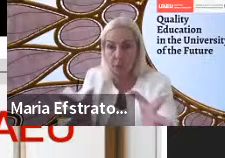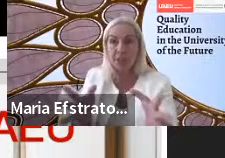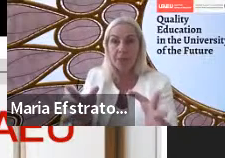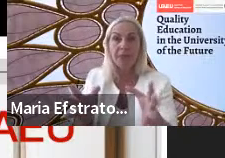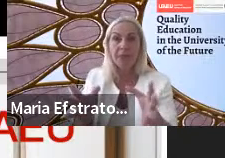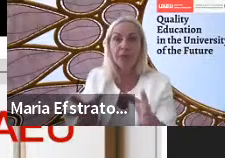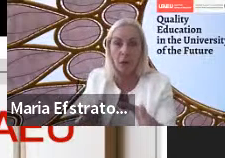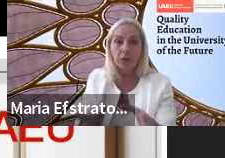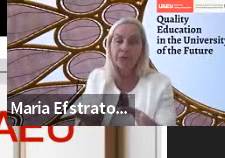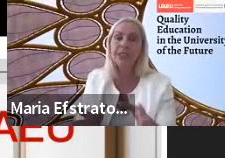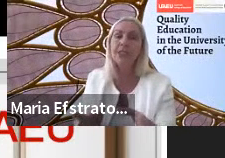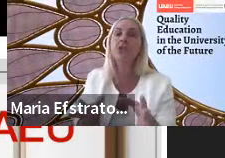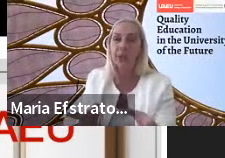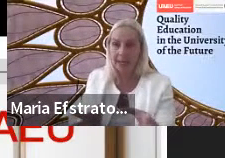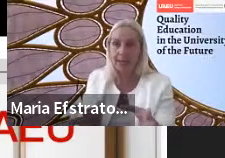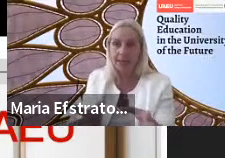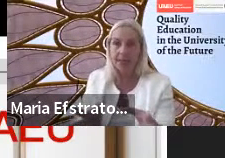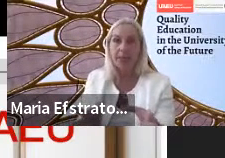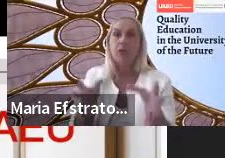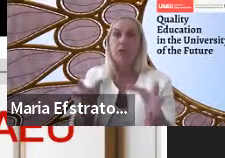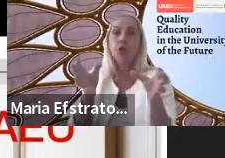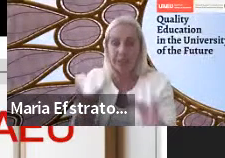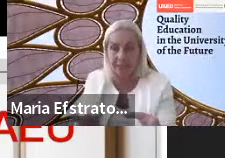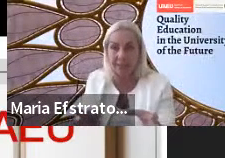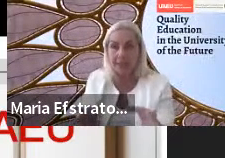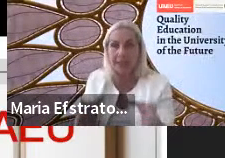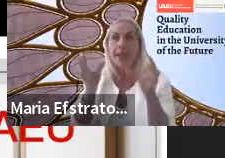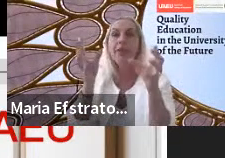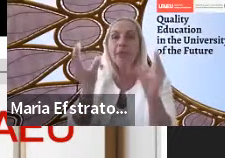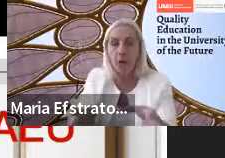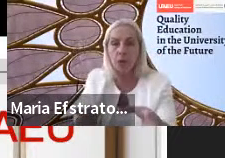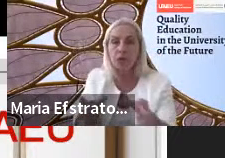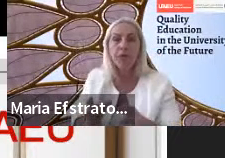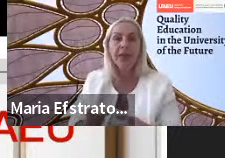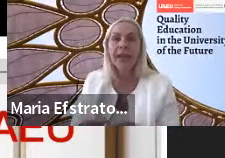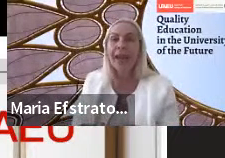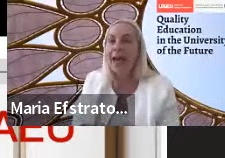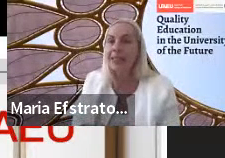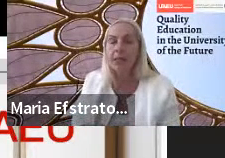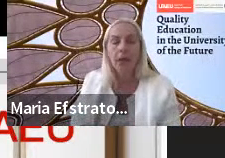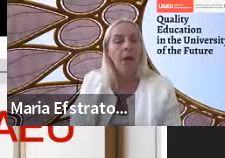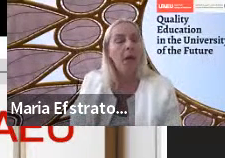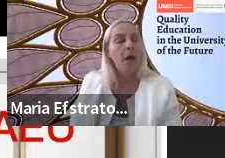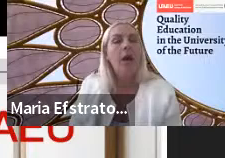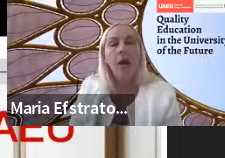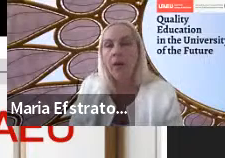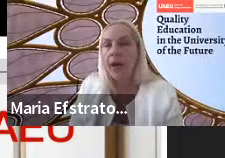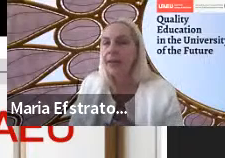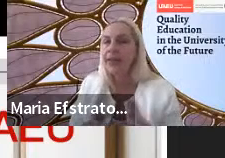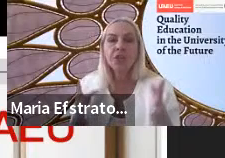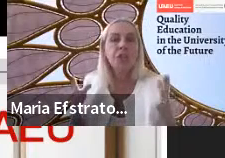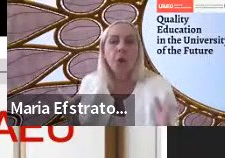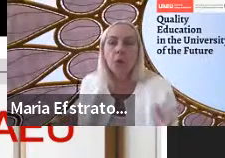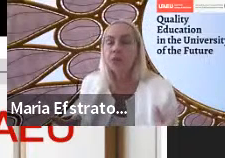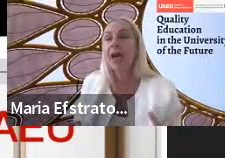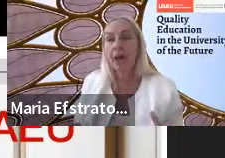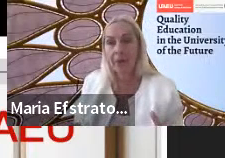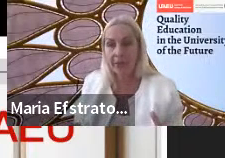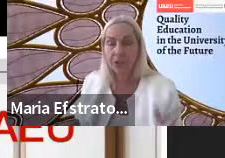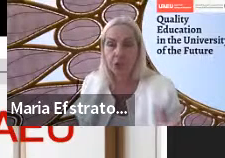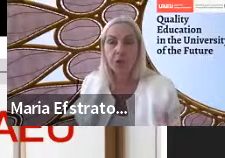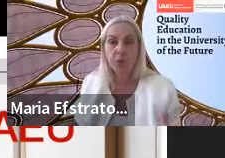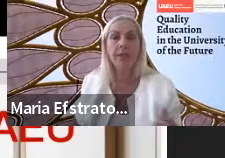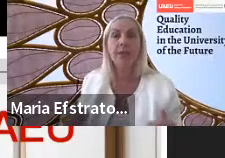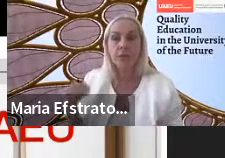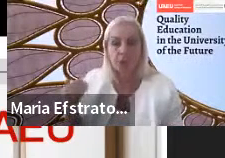to put him in front of the screen to sit and focus for the class. Oh, I get so